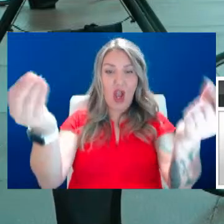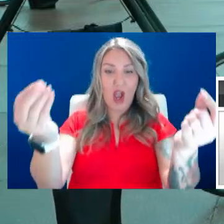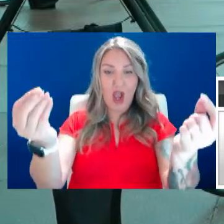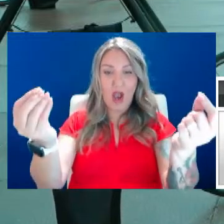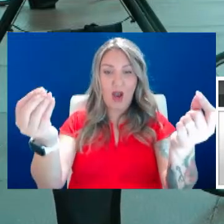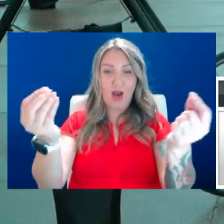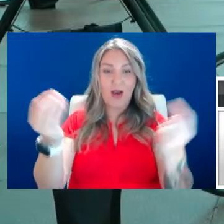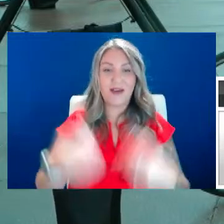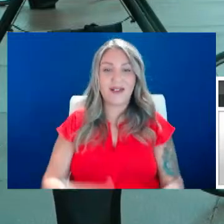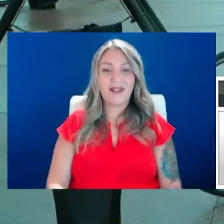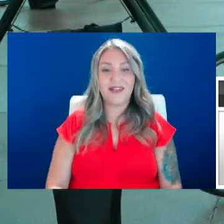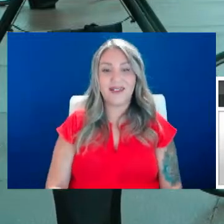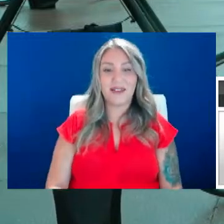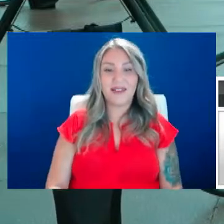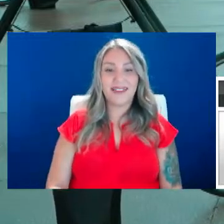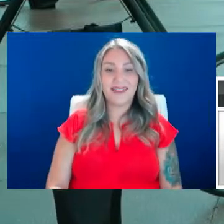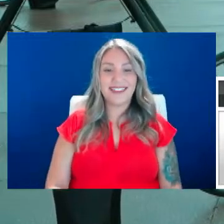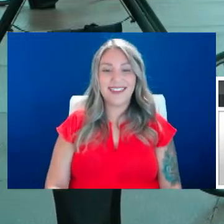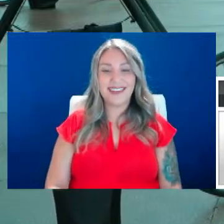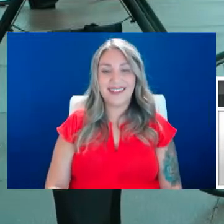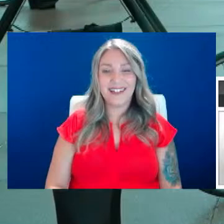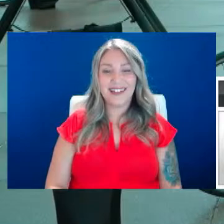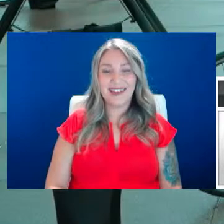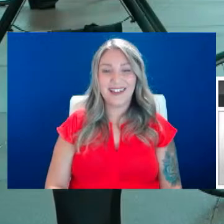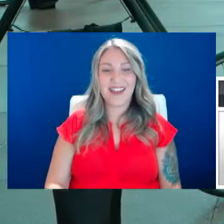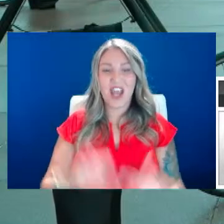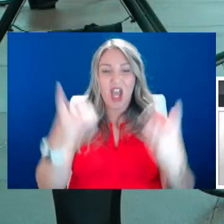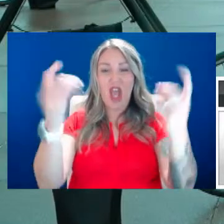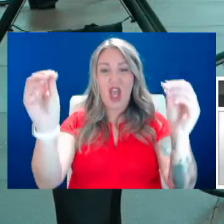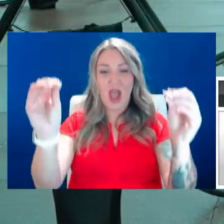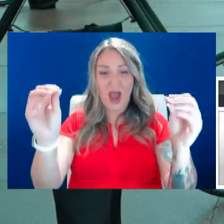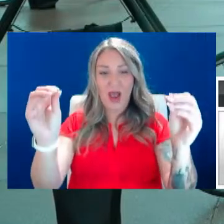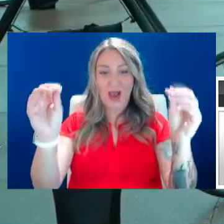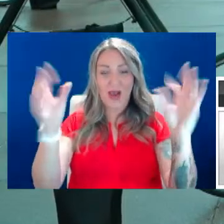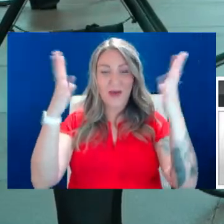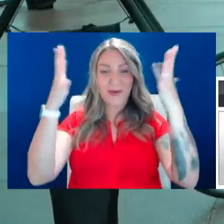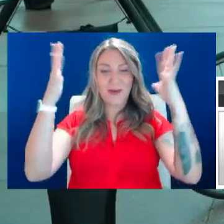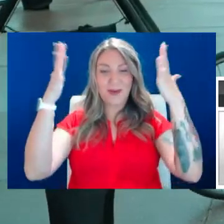2, 1, go.